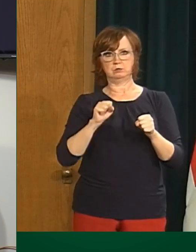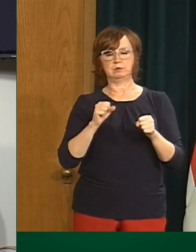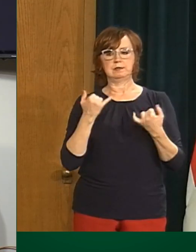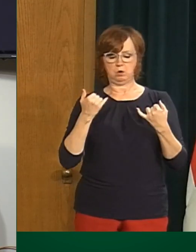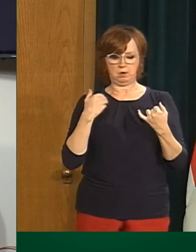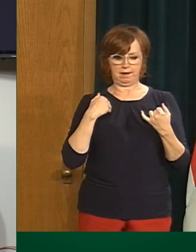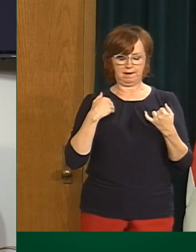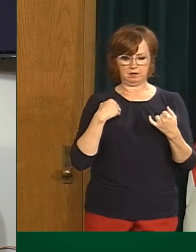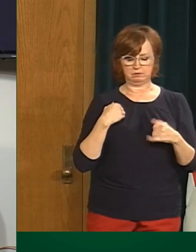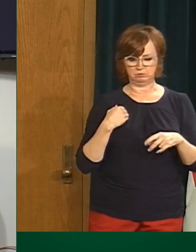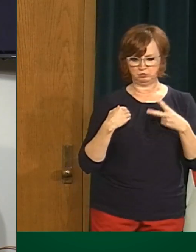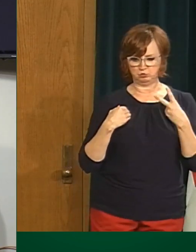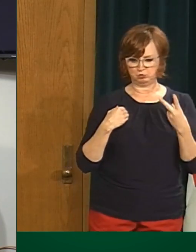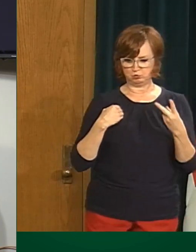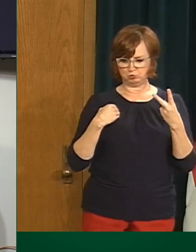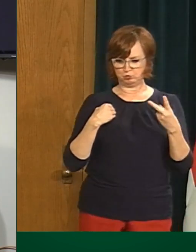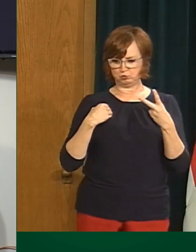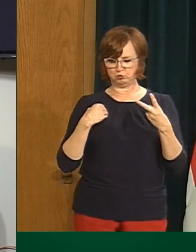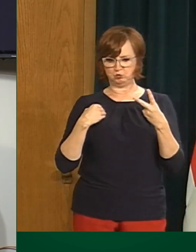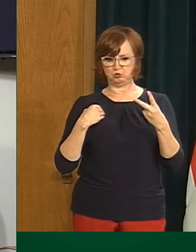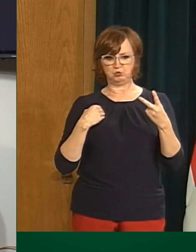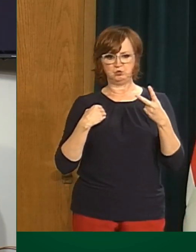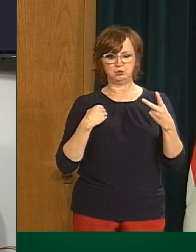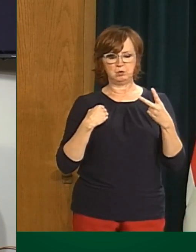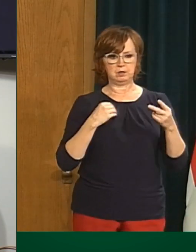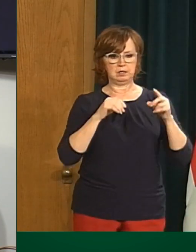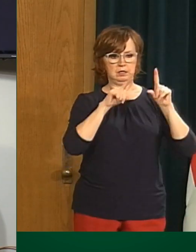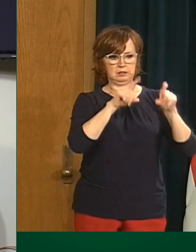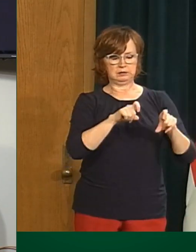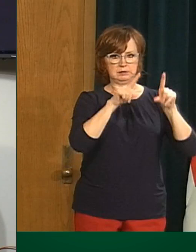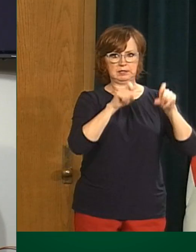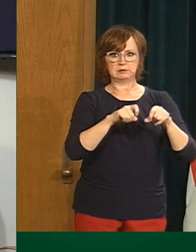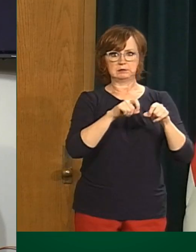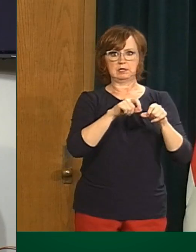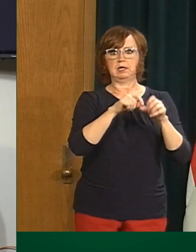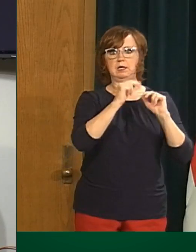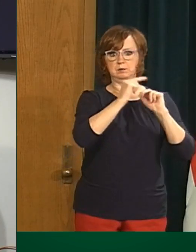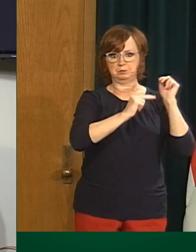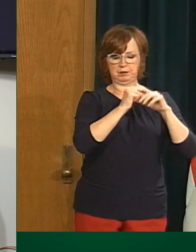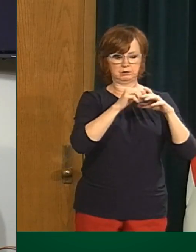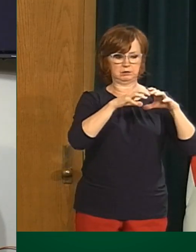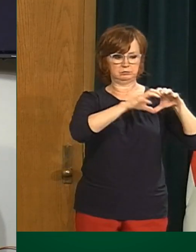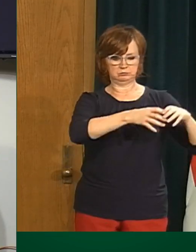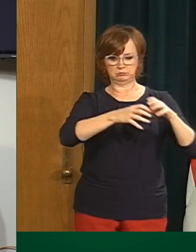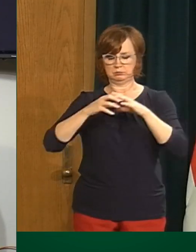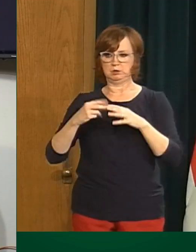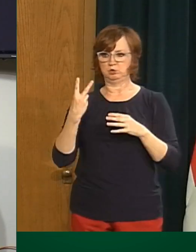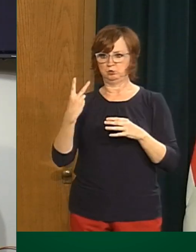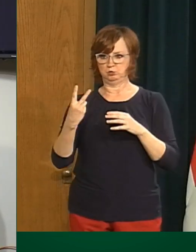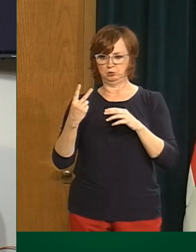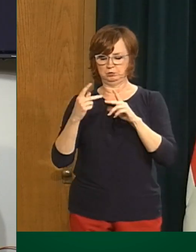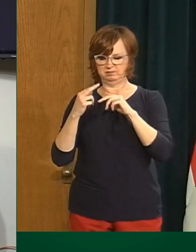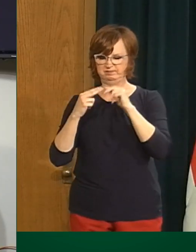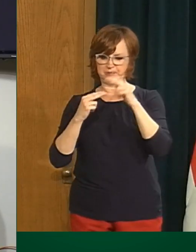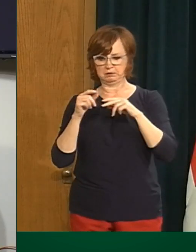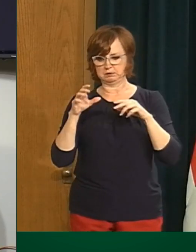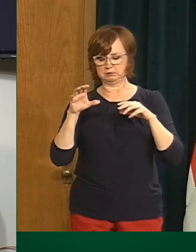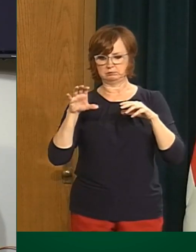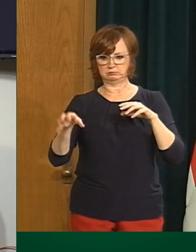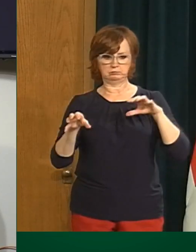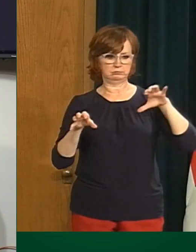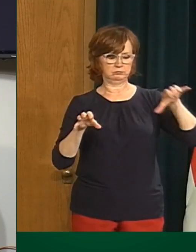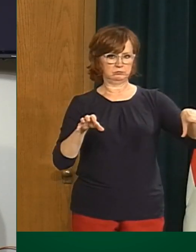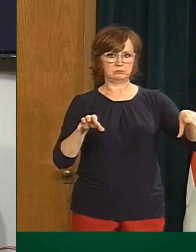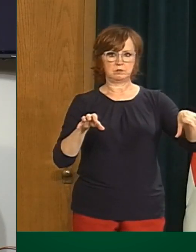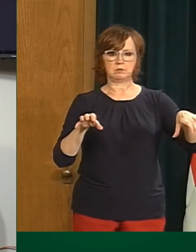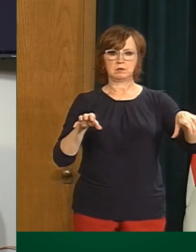public mass testing sites. One is sort of the high volume, open to